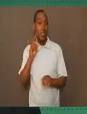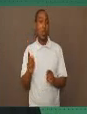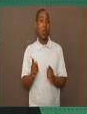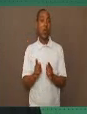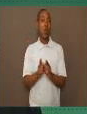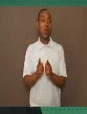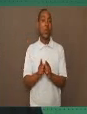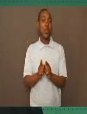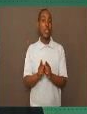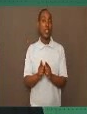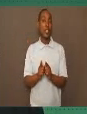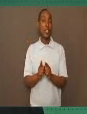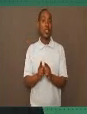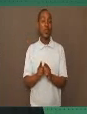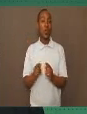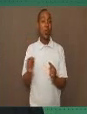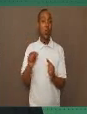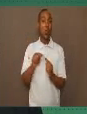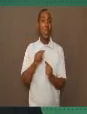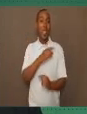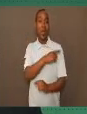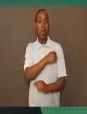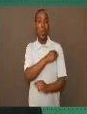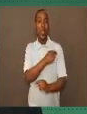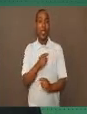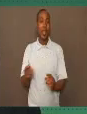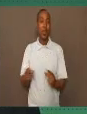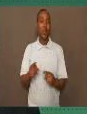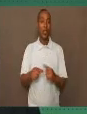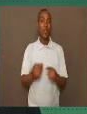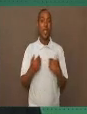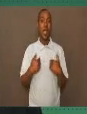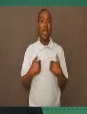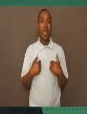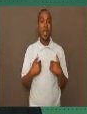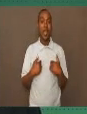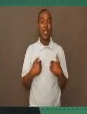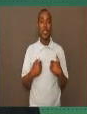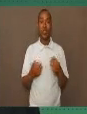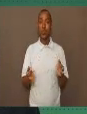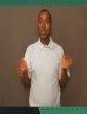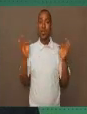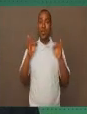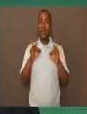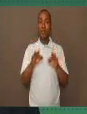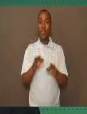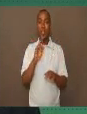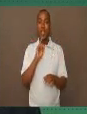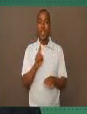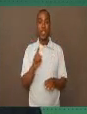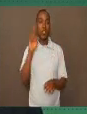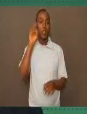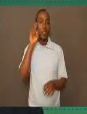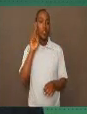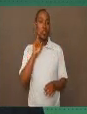visit a medical center. Also, it is important to let your